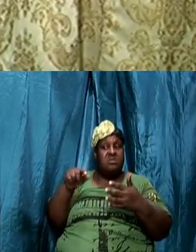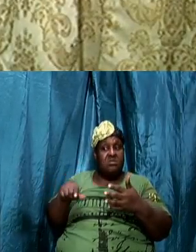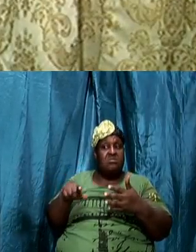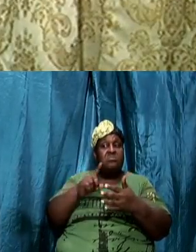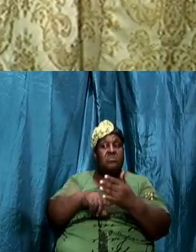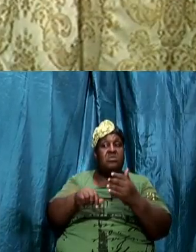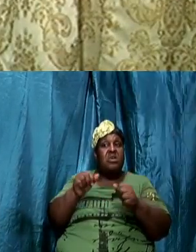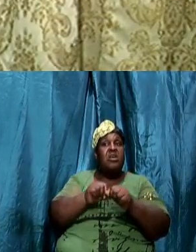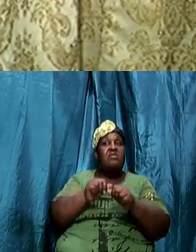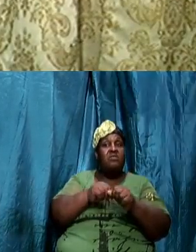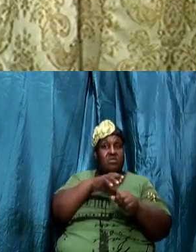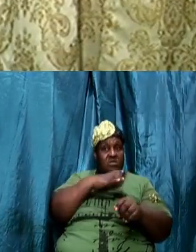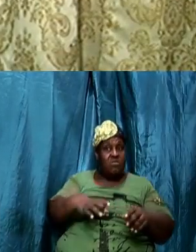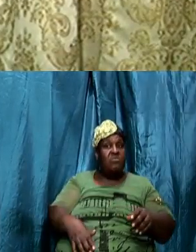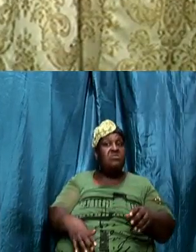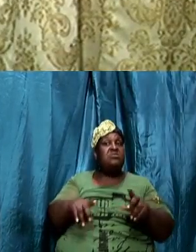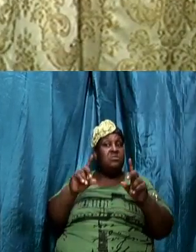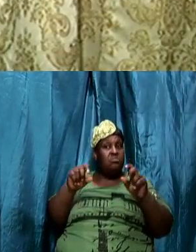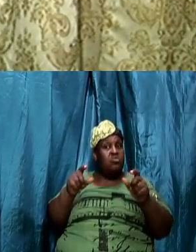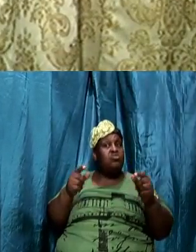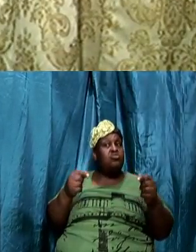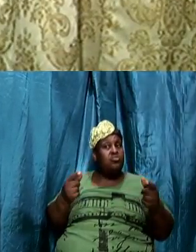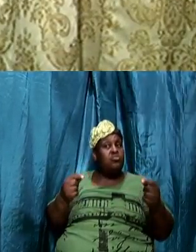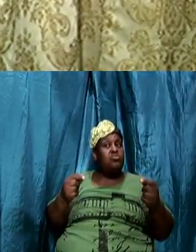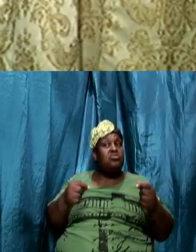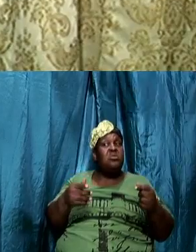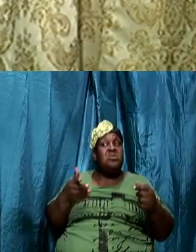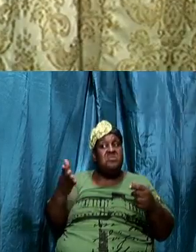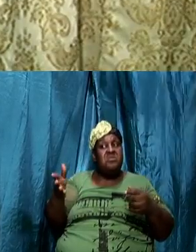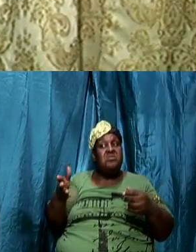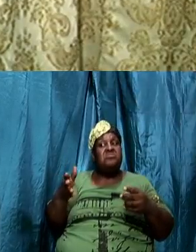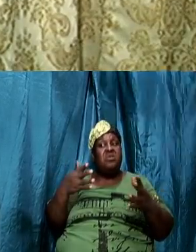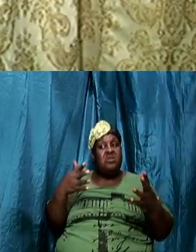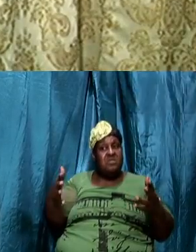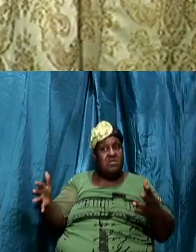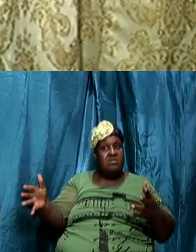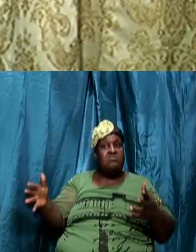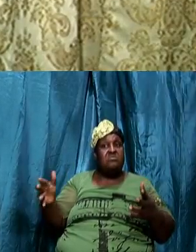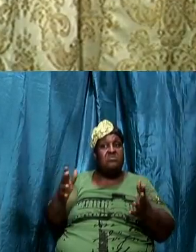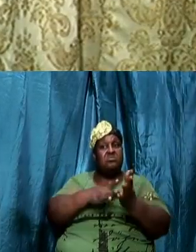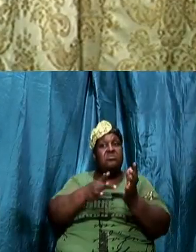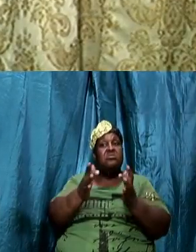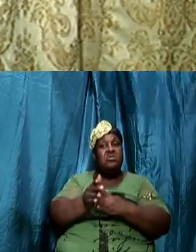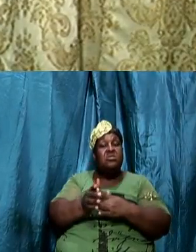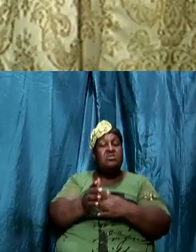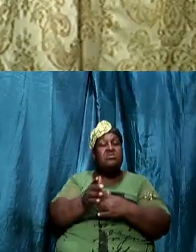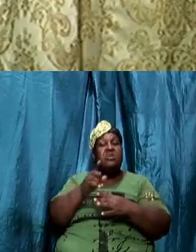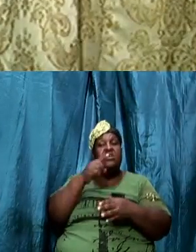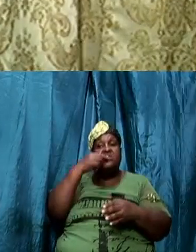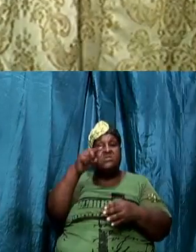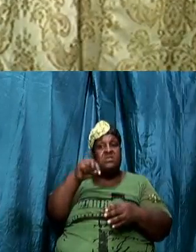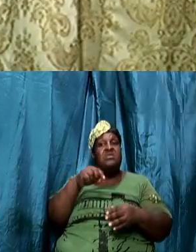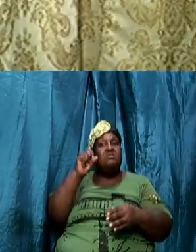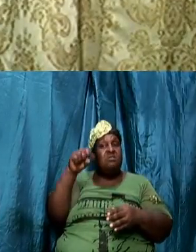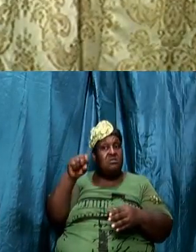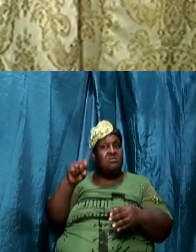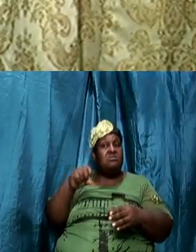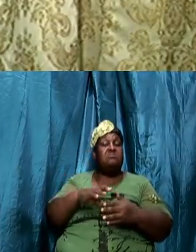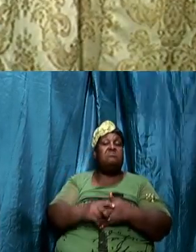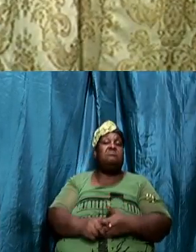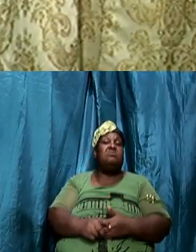to. And these are things that Jesus commended them for. Yet.